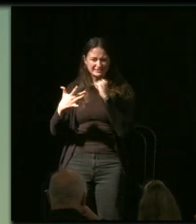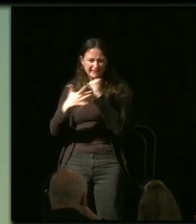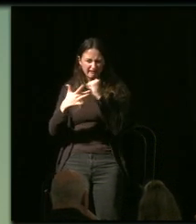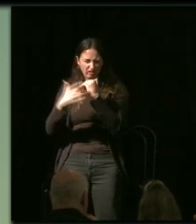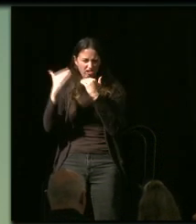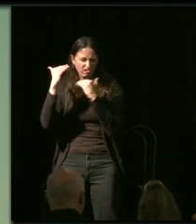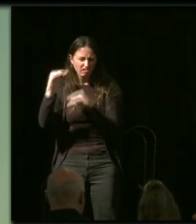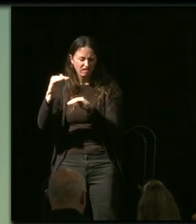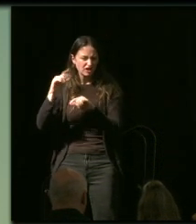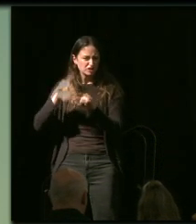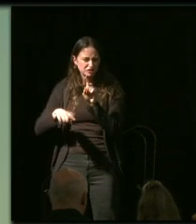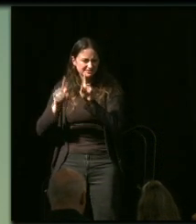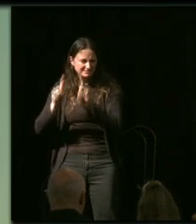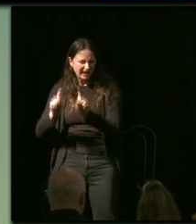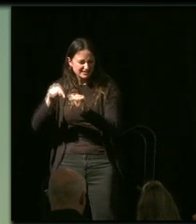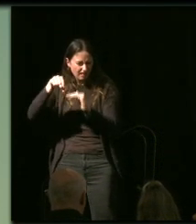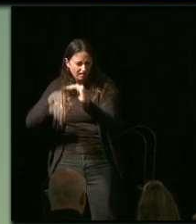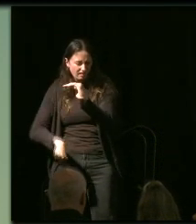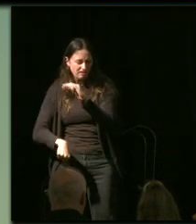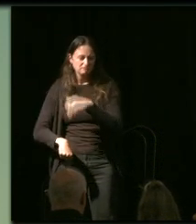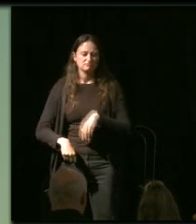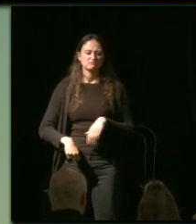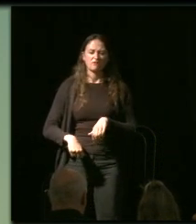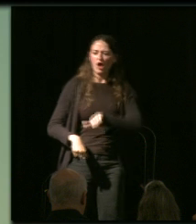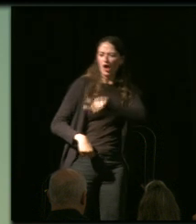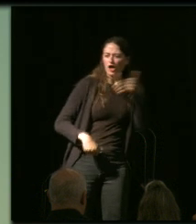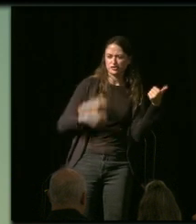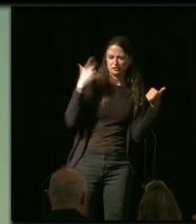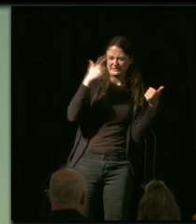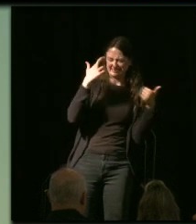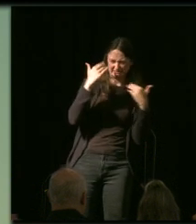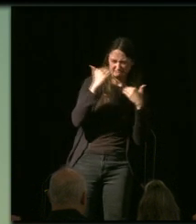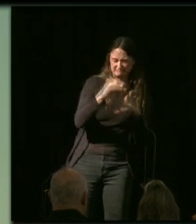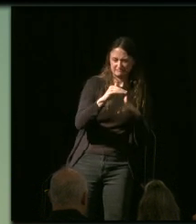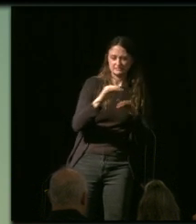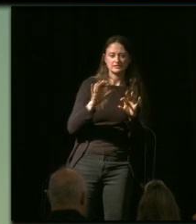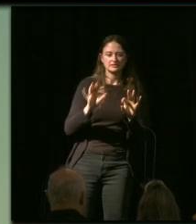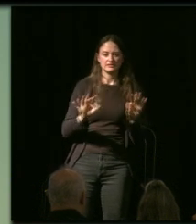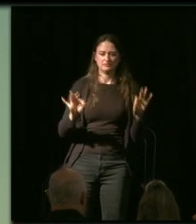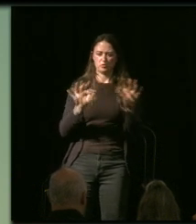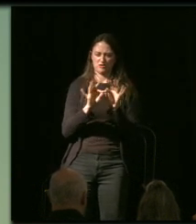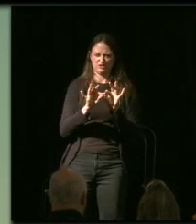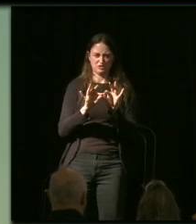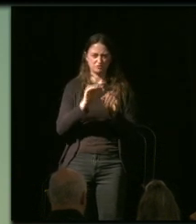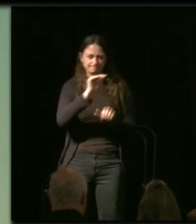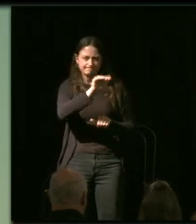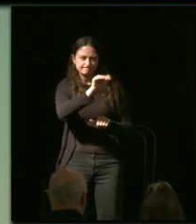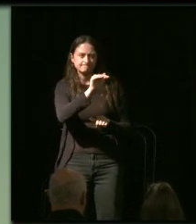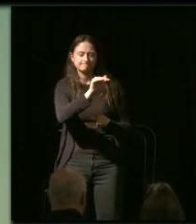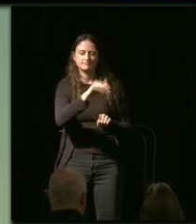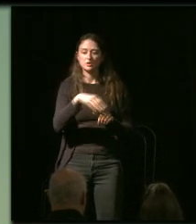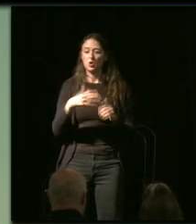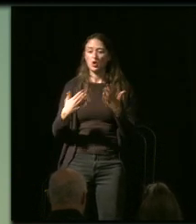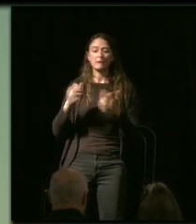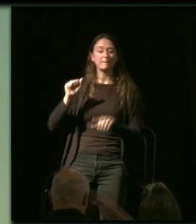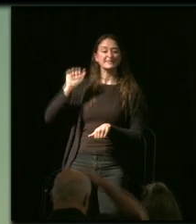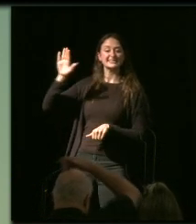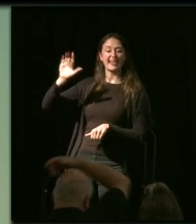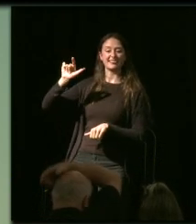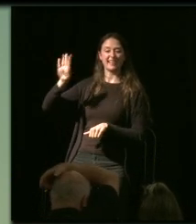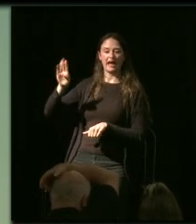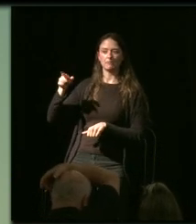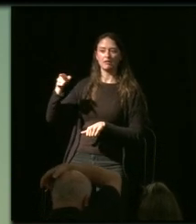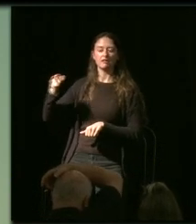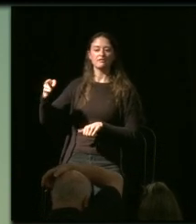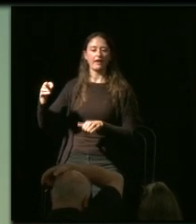genetic test or an additional Usher gene that may have been missed at another lab, and maybe use a different type of